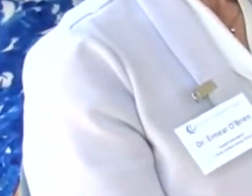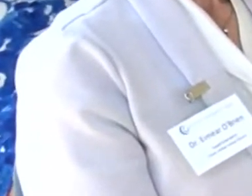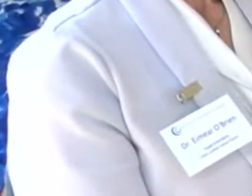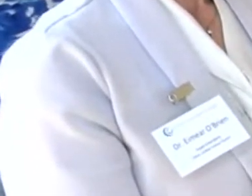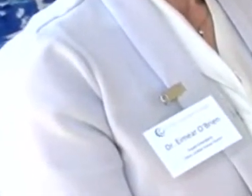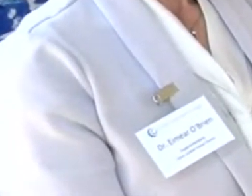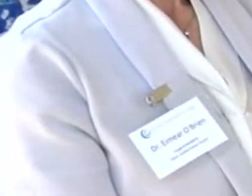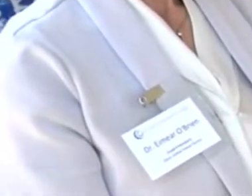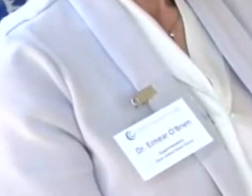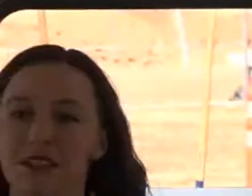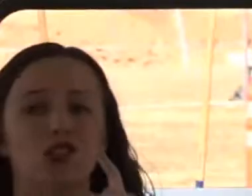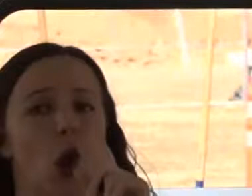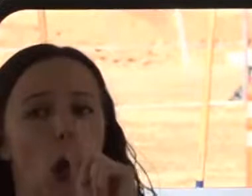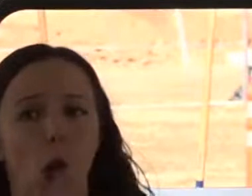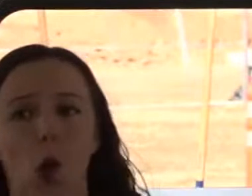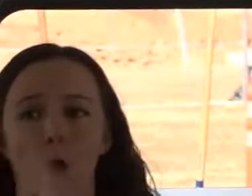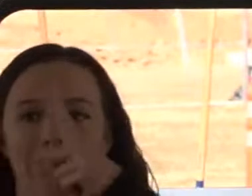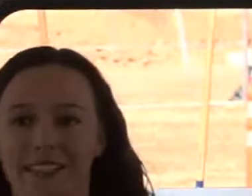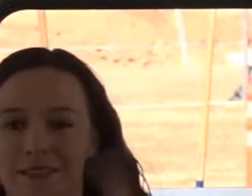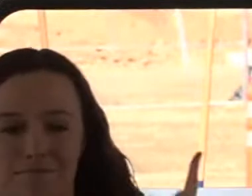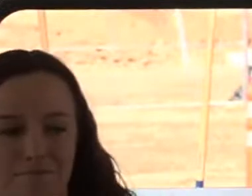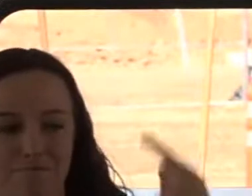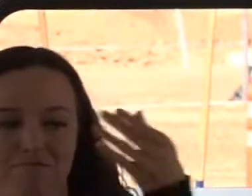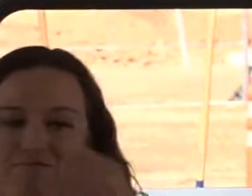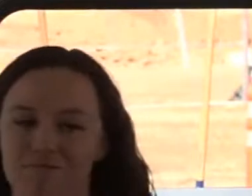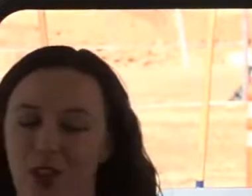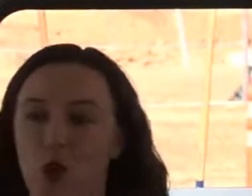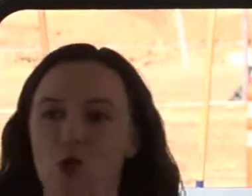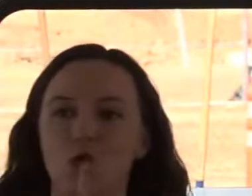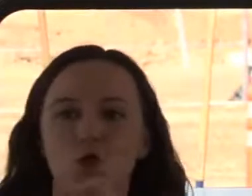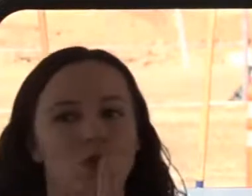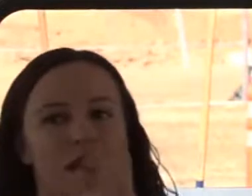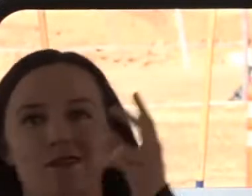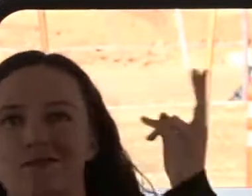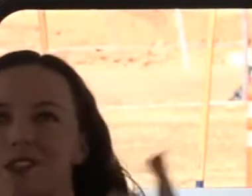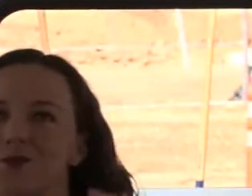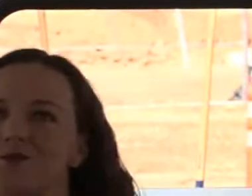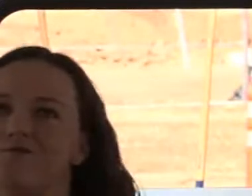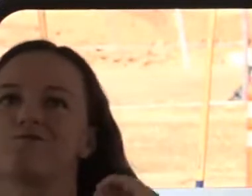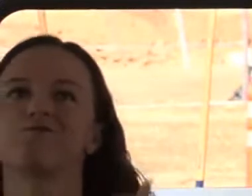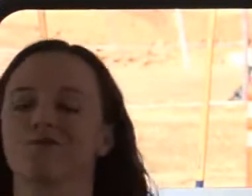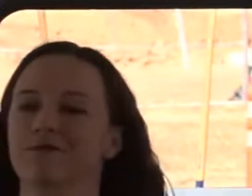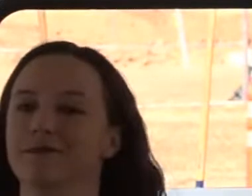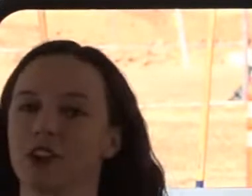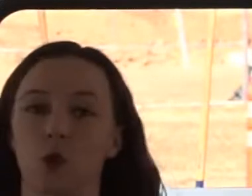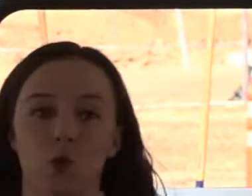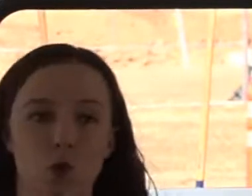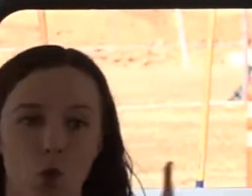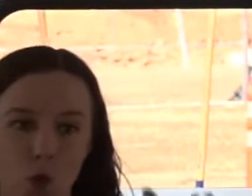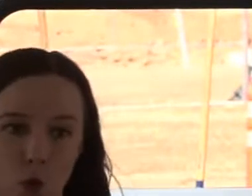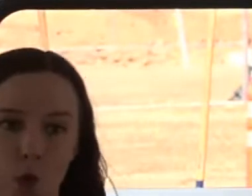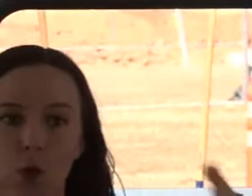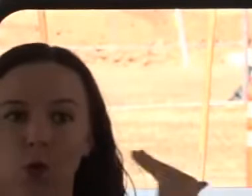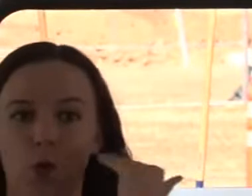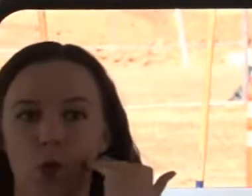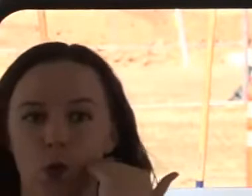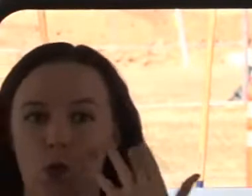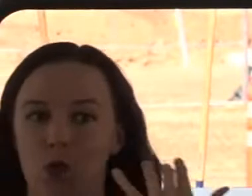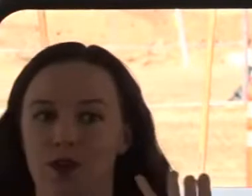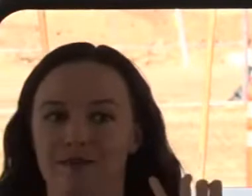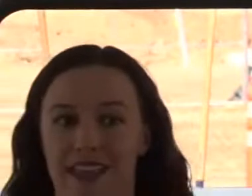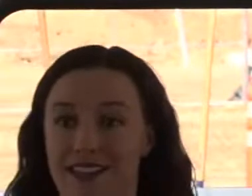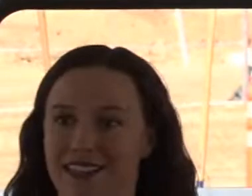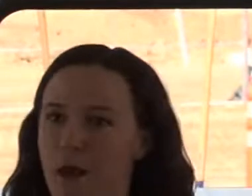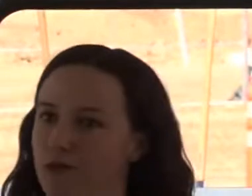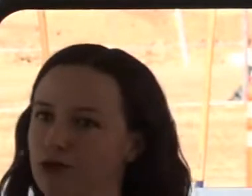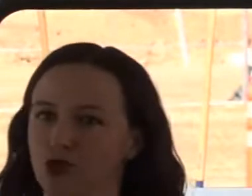long time in the planning. So today is truly a historical event. I'm sure you know that this historical day